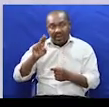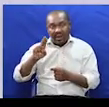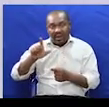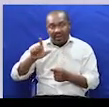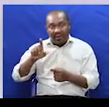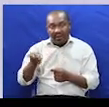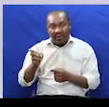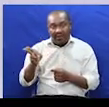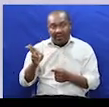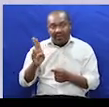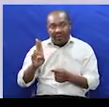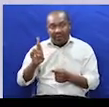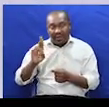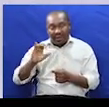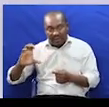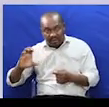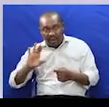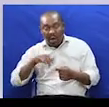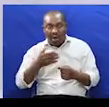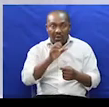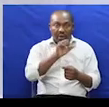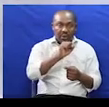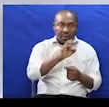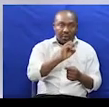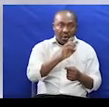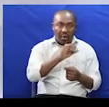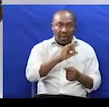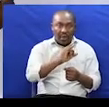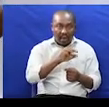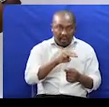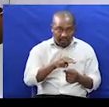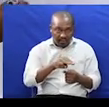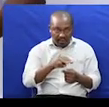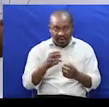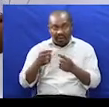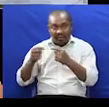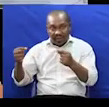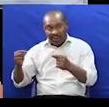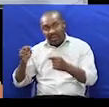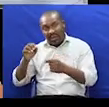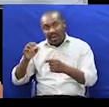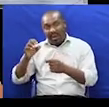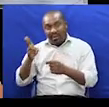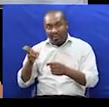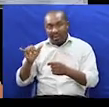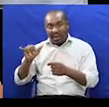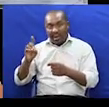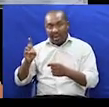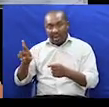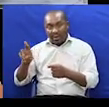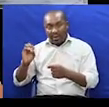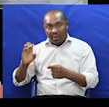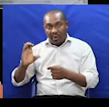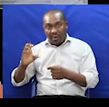or sodium hydroxide versus hydrochloric acid, or versus nitric